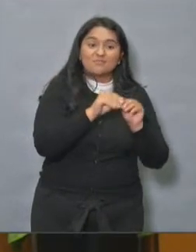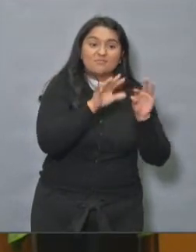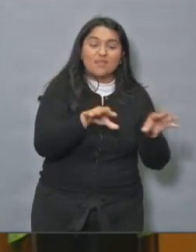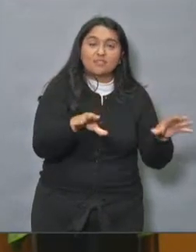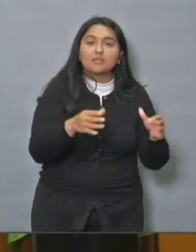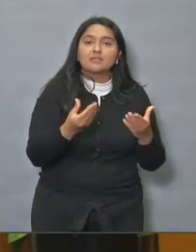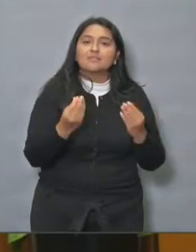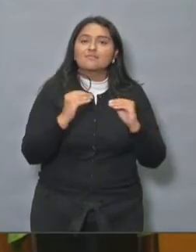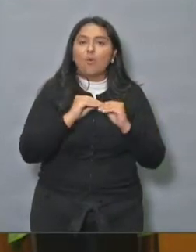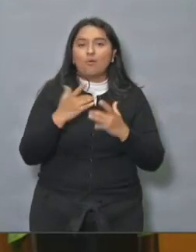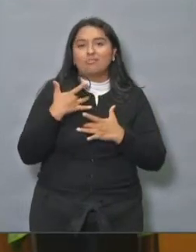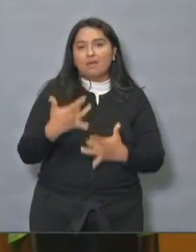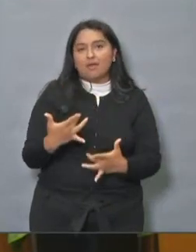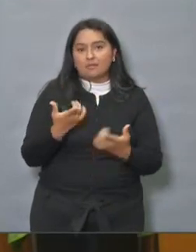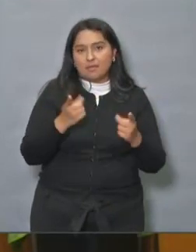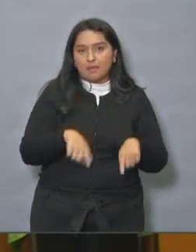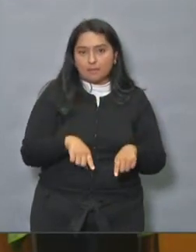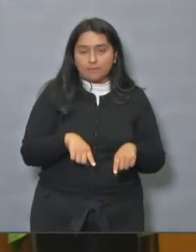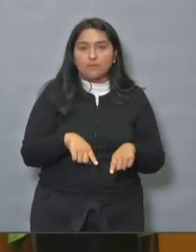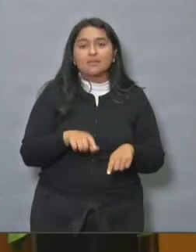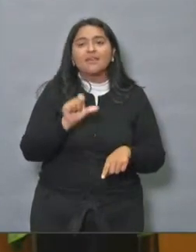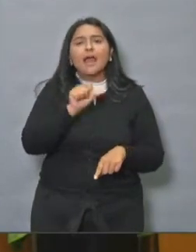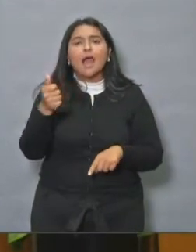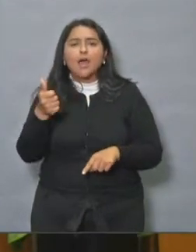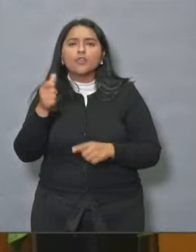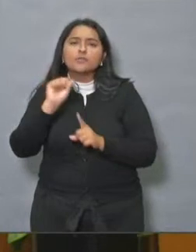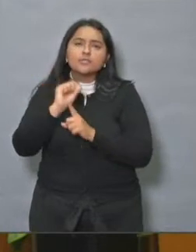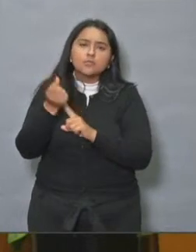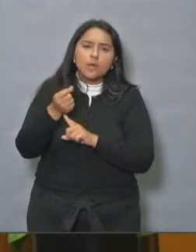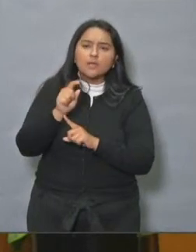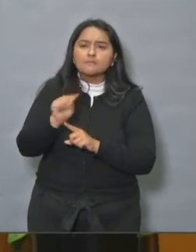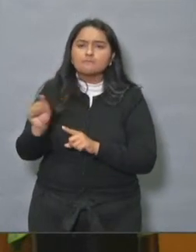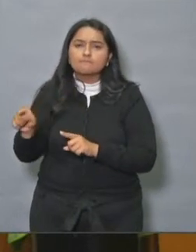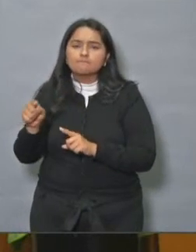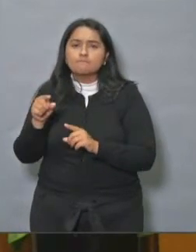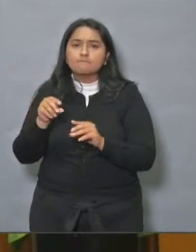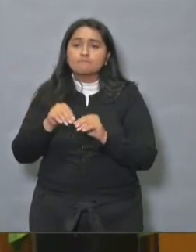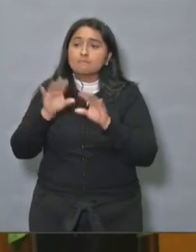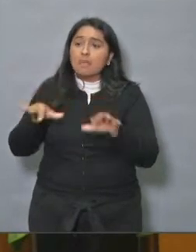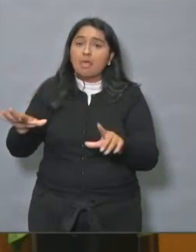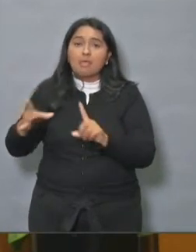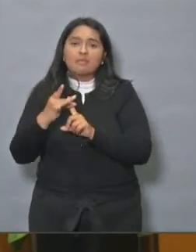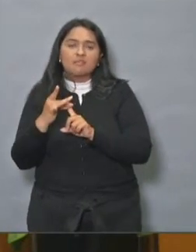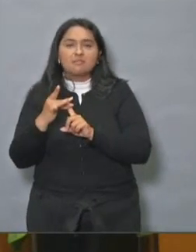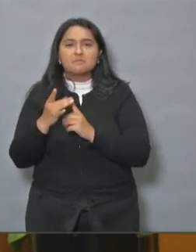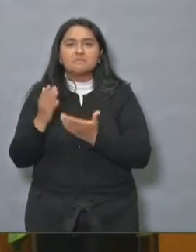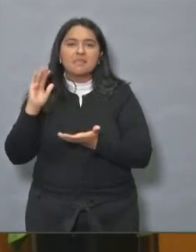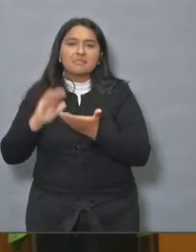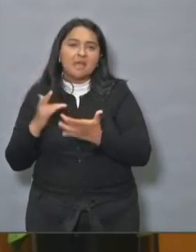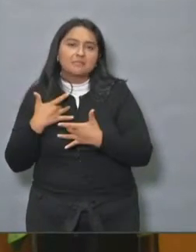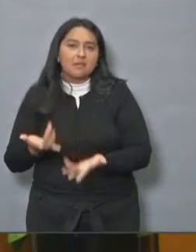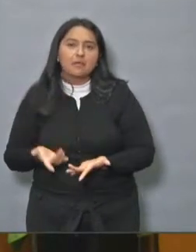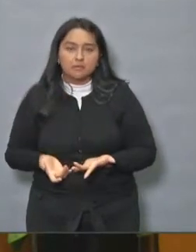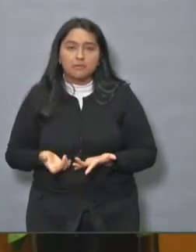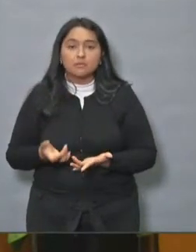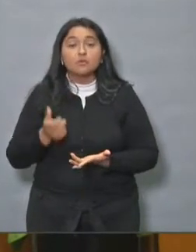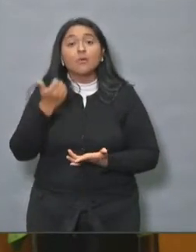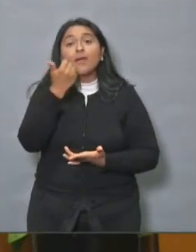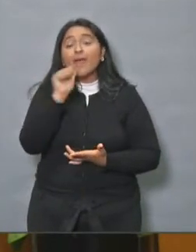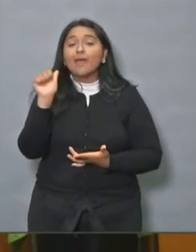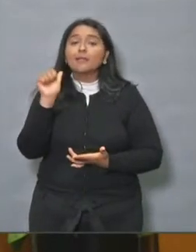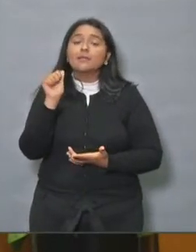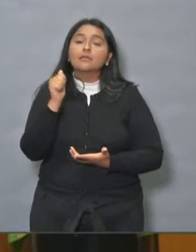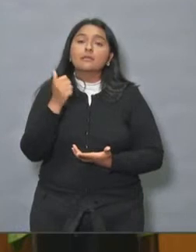there are other situations where transmission is less likely. So as we noted before, any kind of crowded situation where people are not